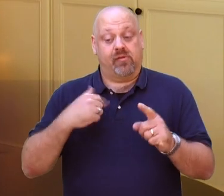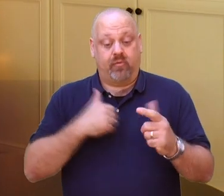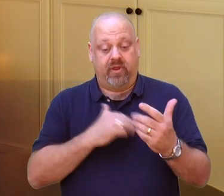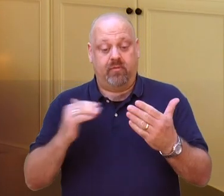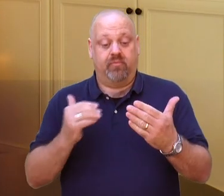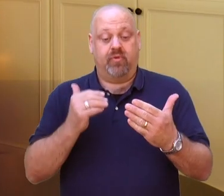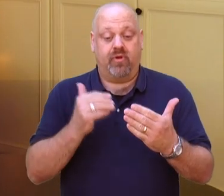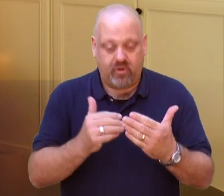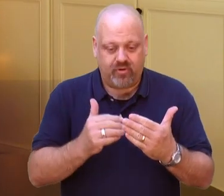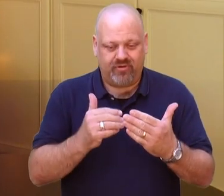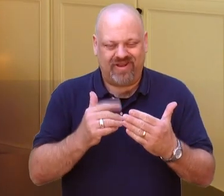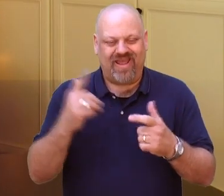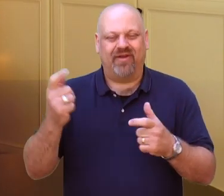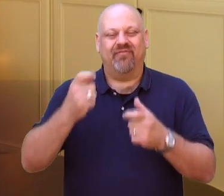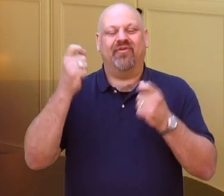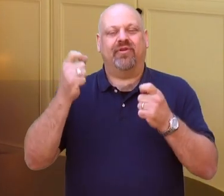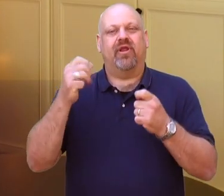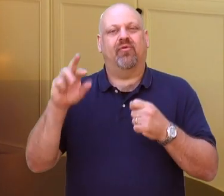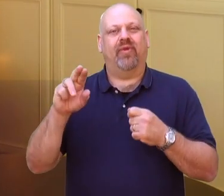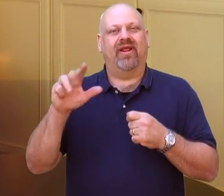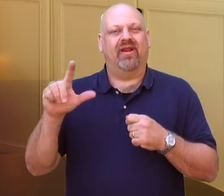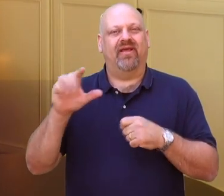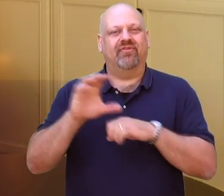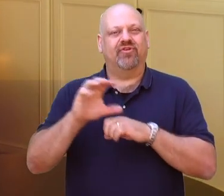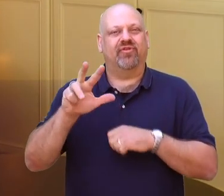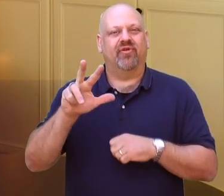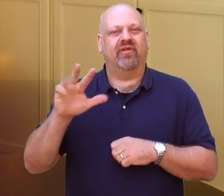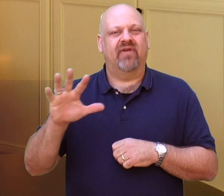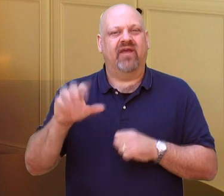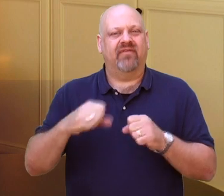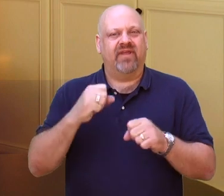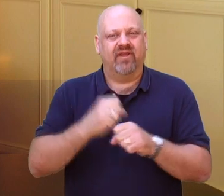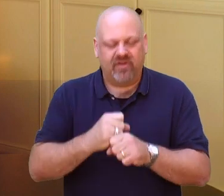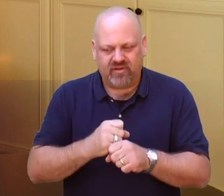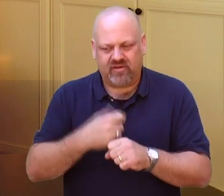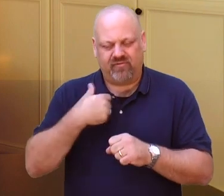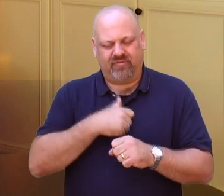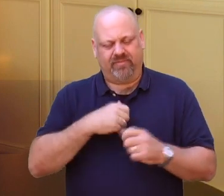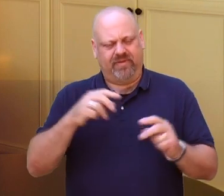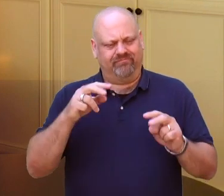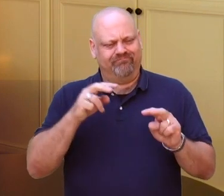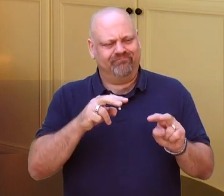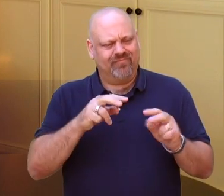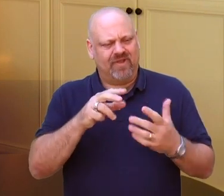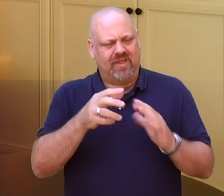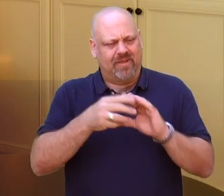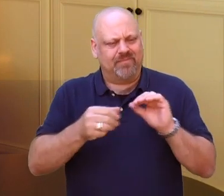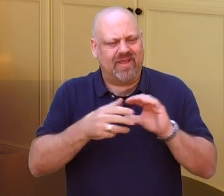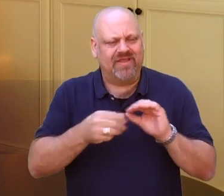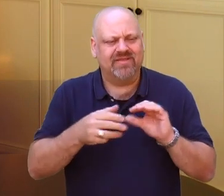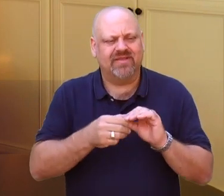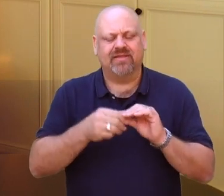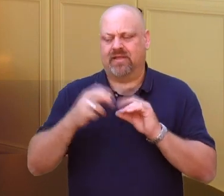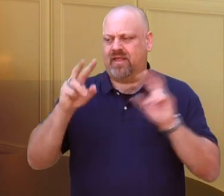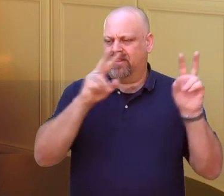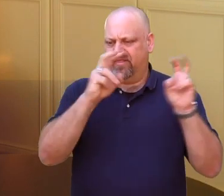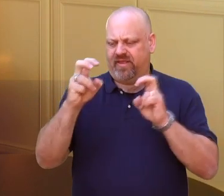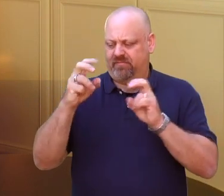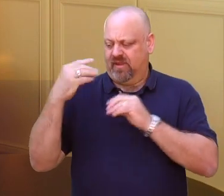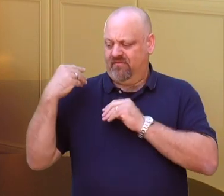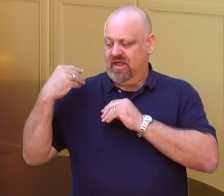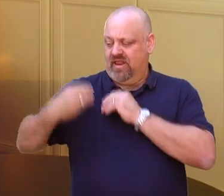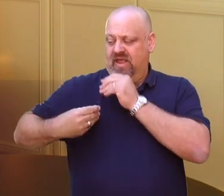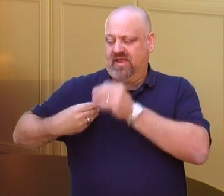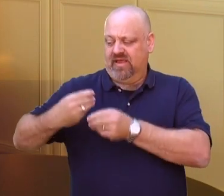am. As we near the 35th anniversary of Radiant Life Church, we have been looking at a series of messages on the theme of passing a